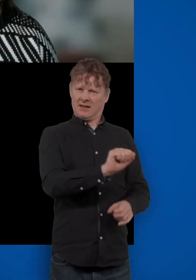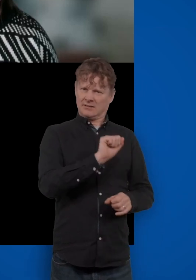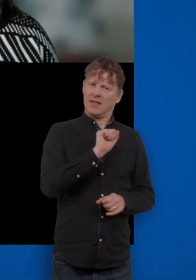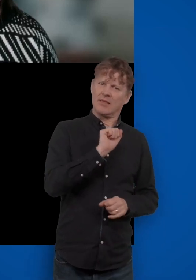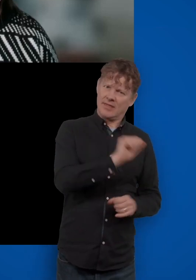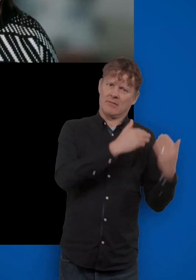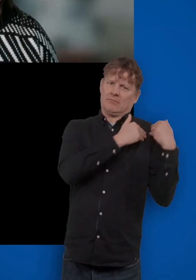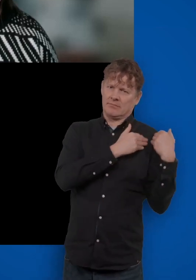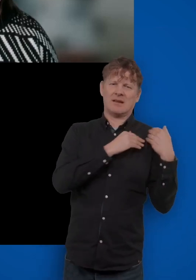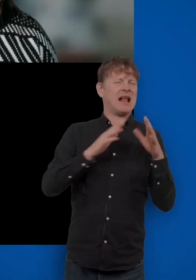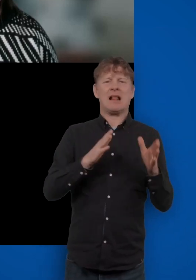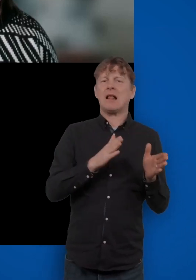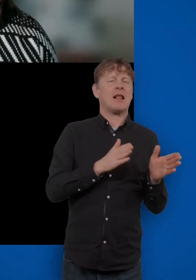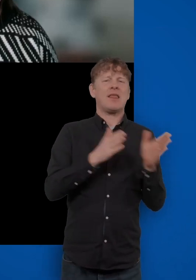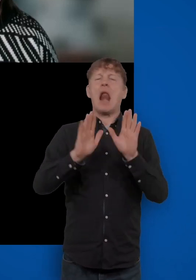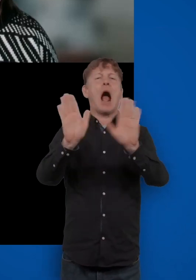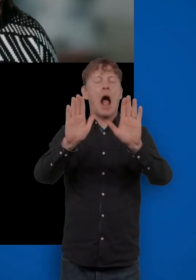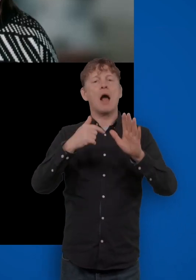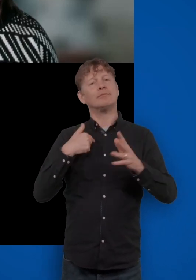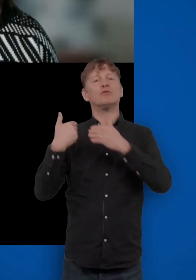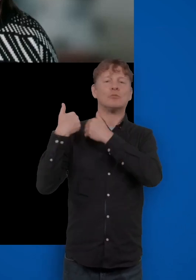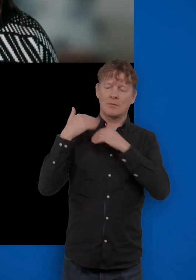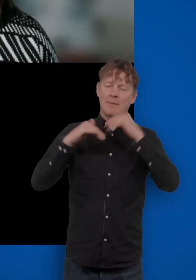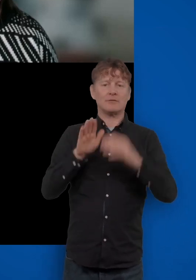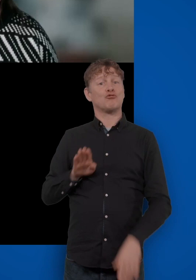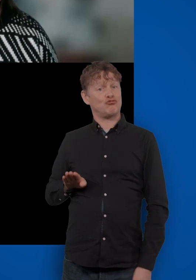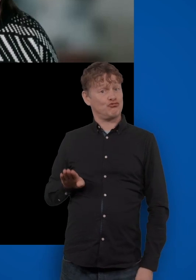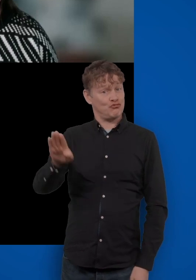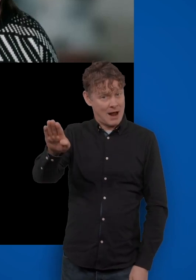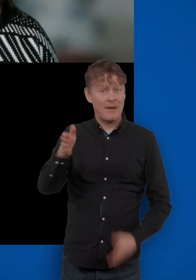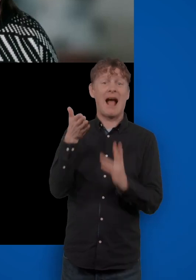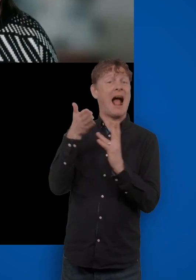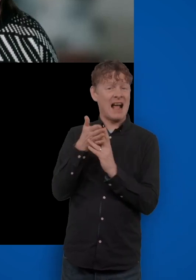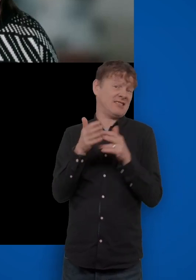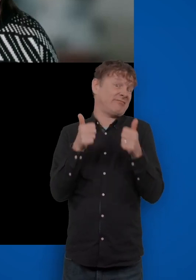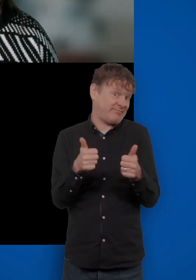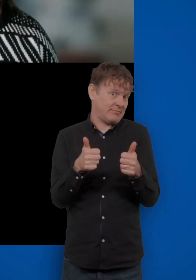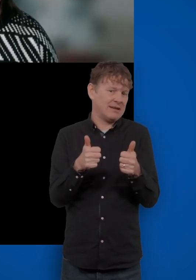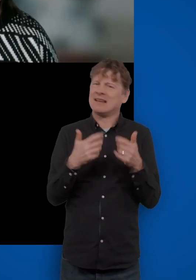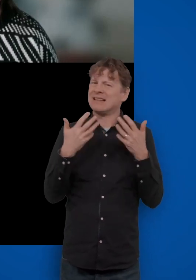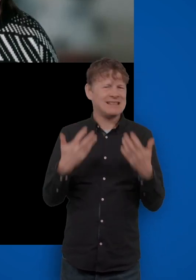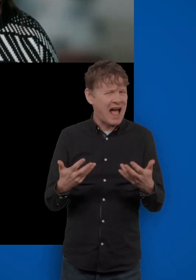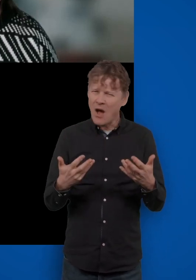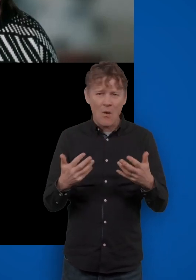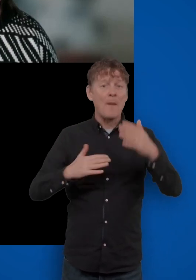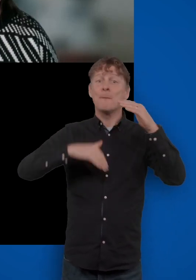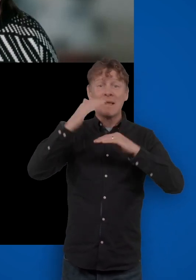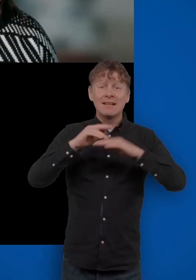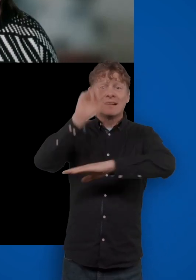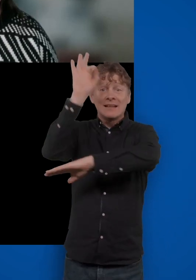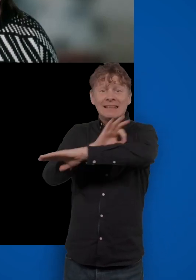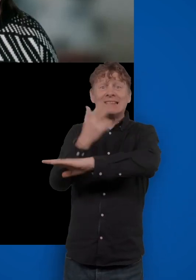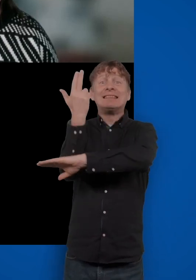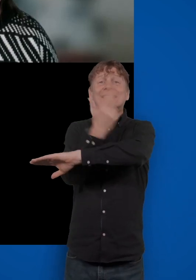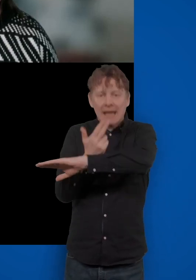out, Then they said, oh, well, we'll put in a ramp. Great. Now there's access. Nowadays, people design accessible buildings.